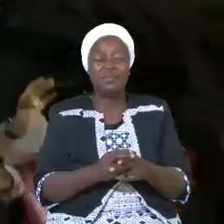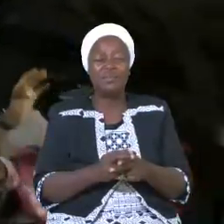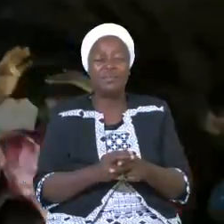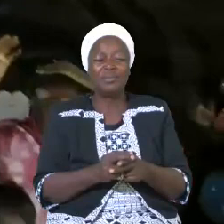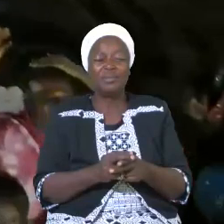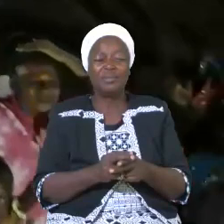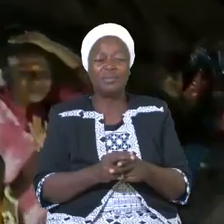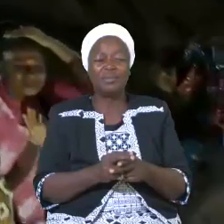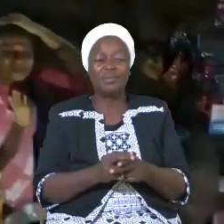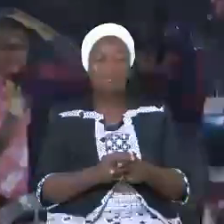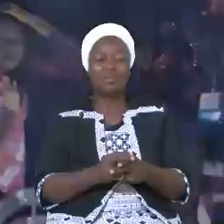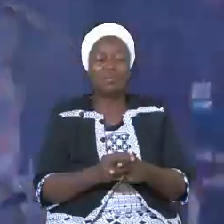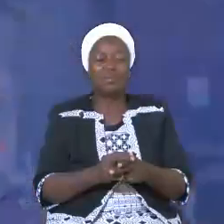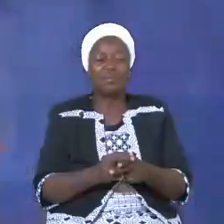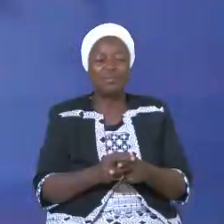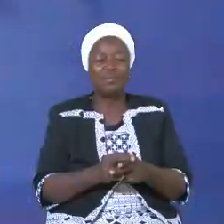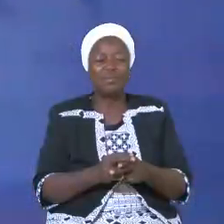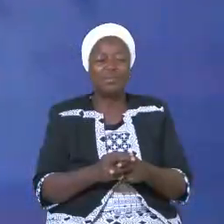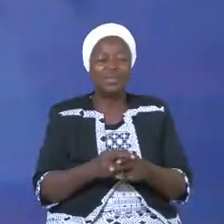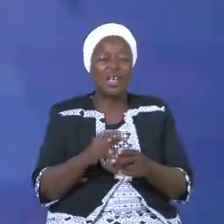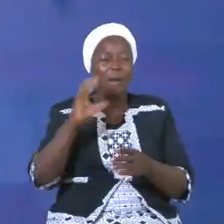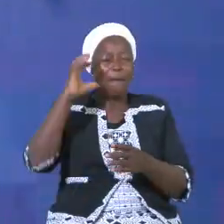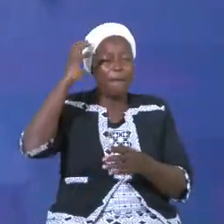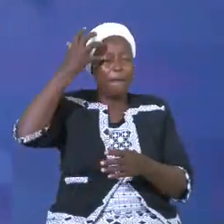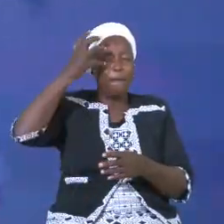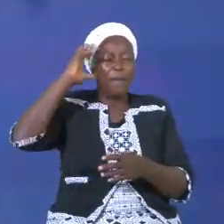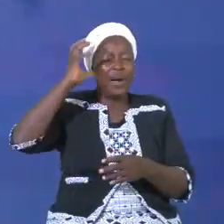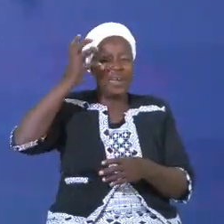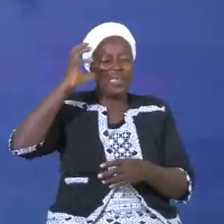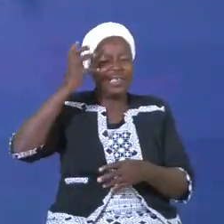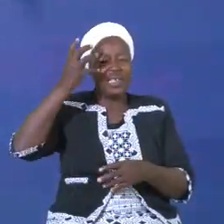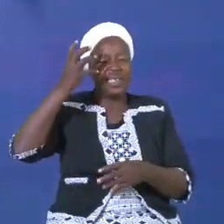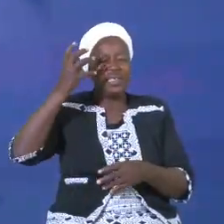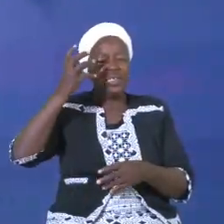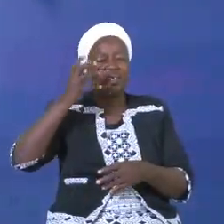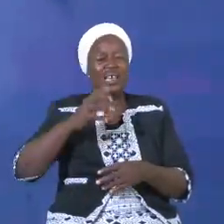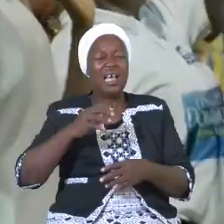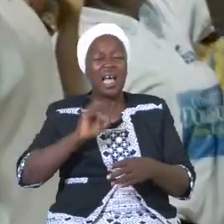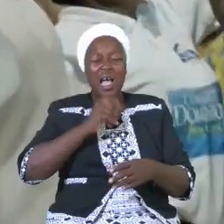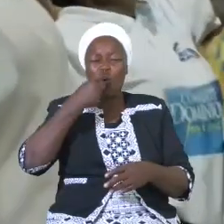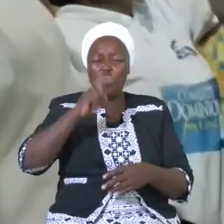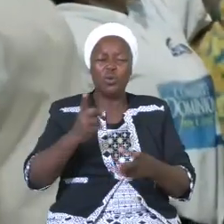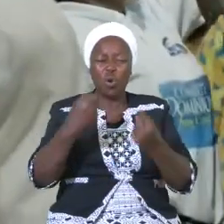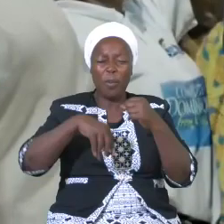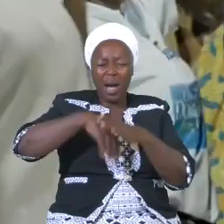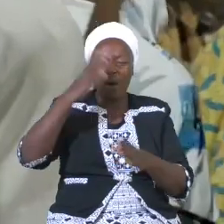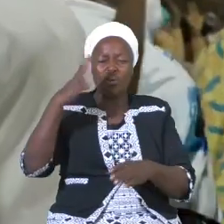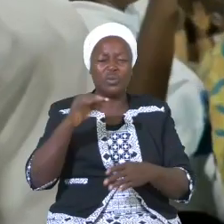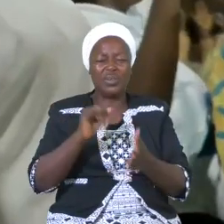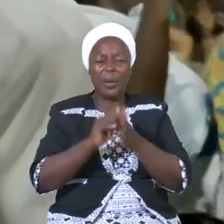madness insanity demon i command your pack your load and go